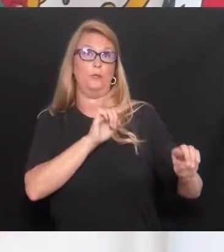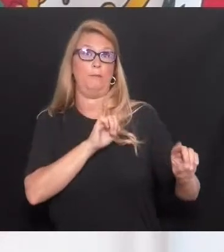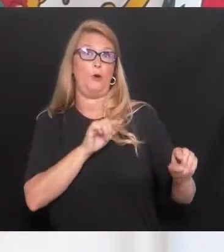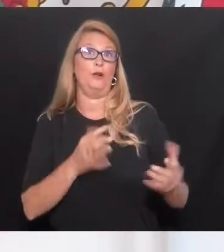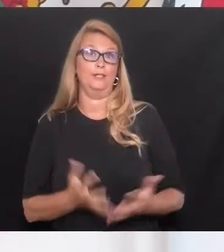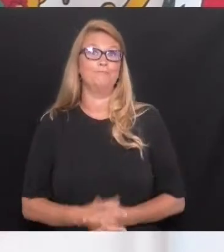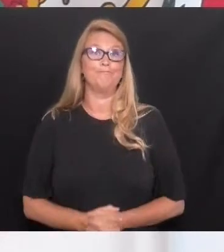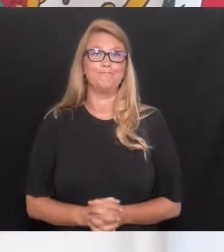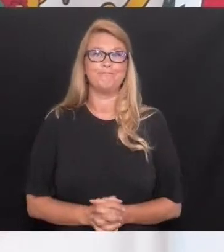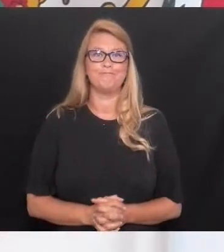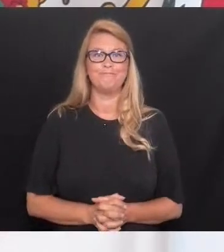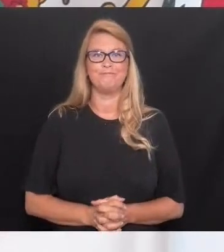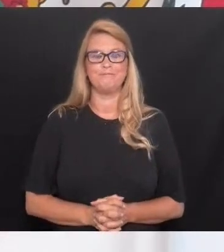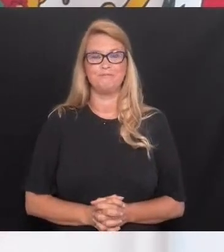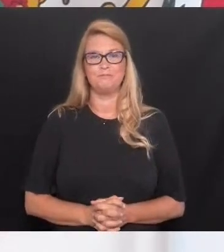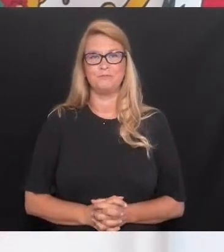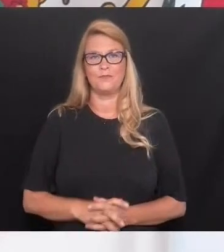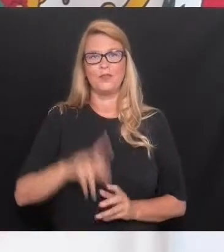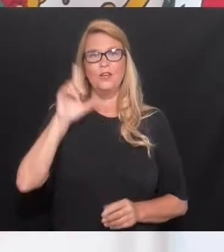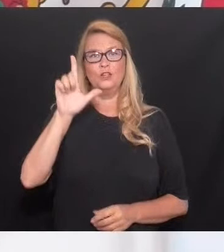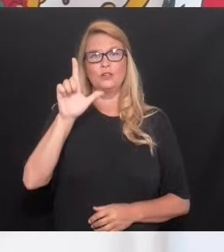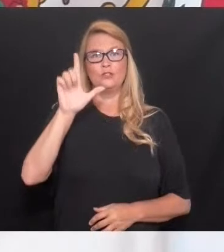so that's very good. The